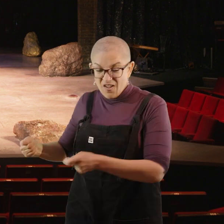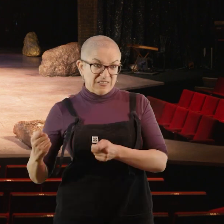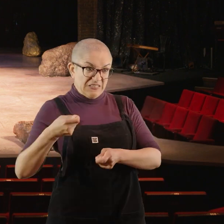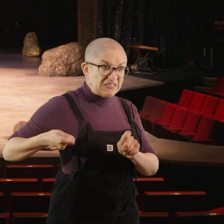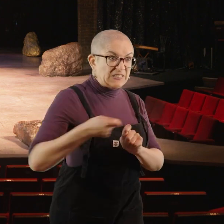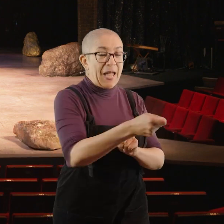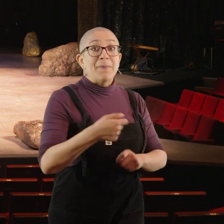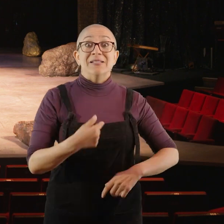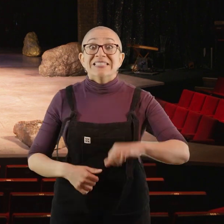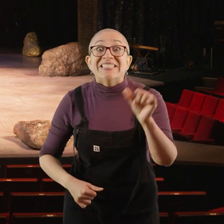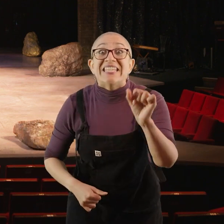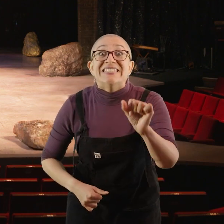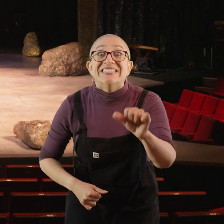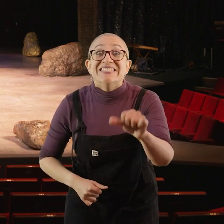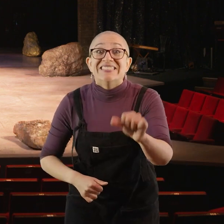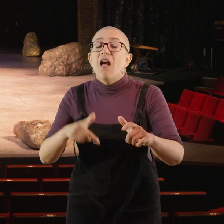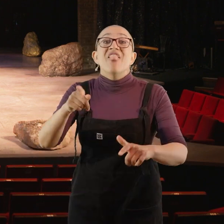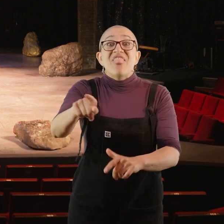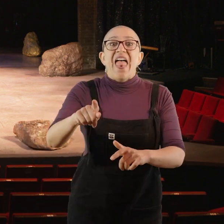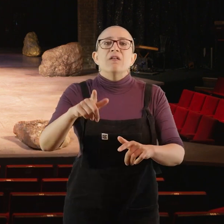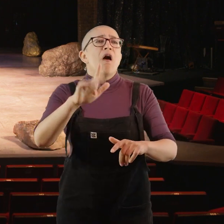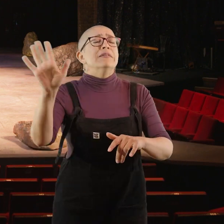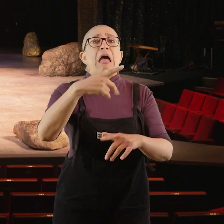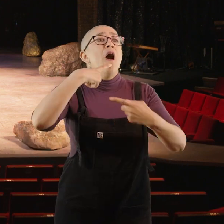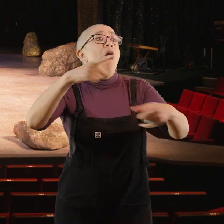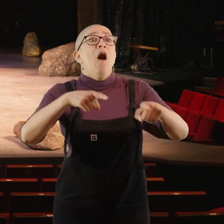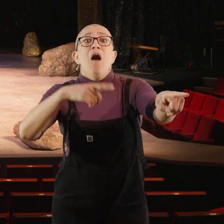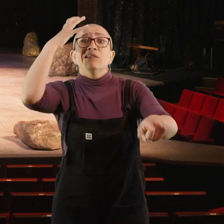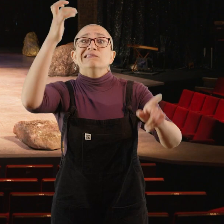as we shall make our grief and clamour roar upon her death?